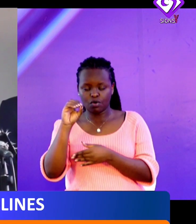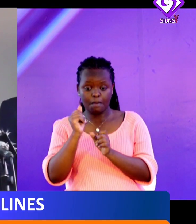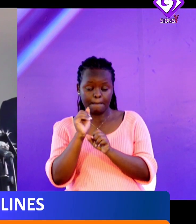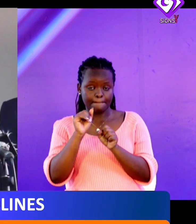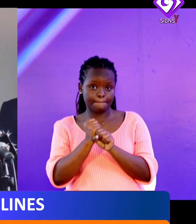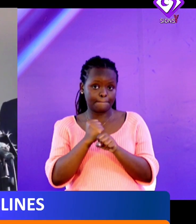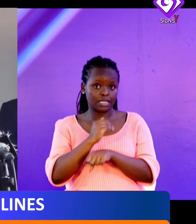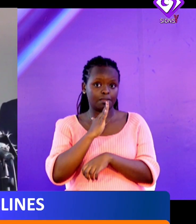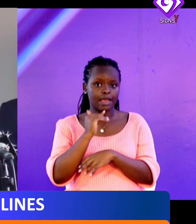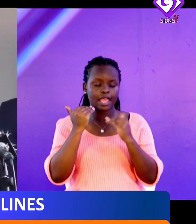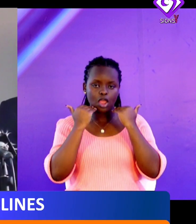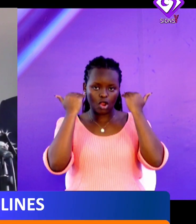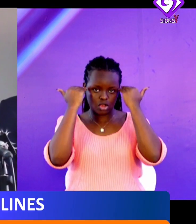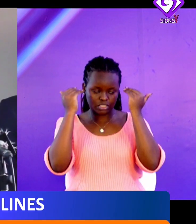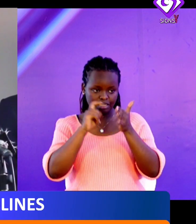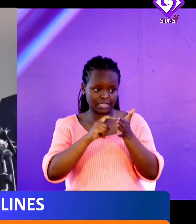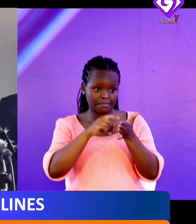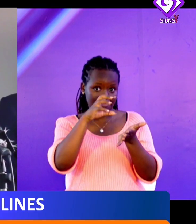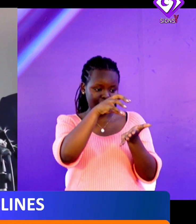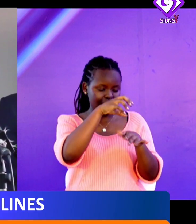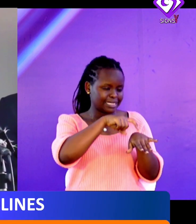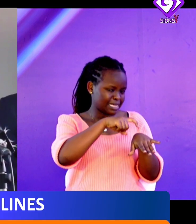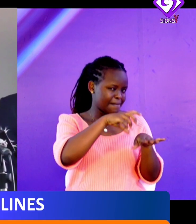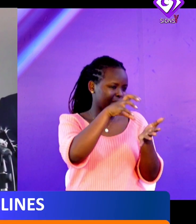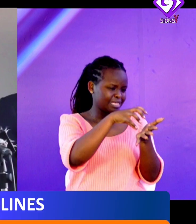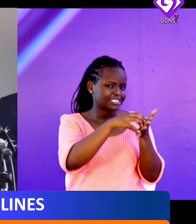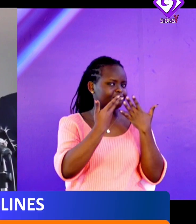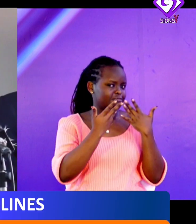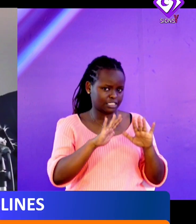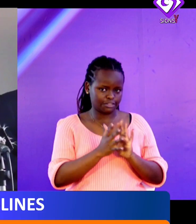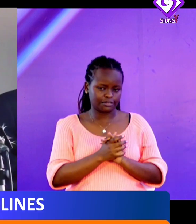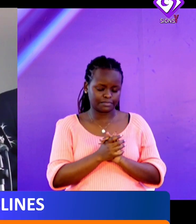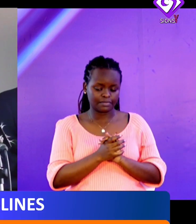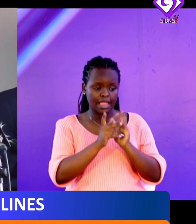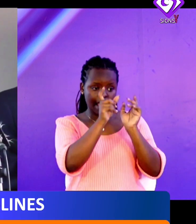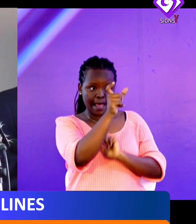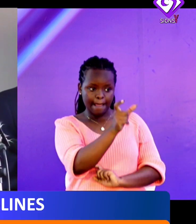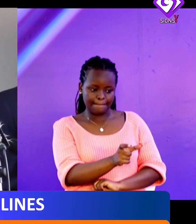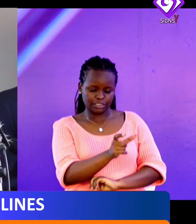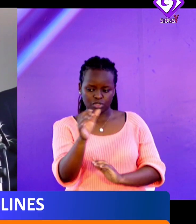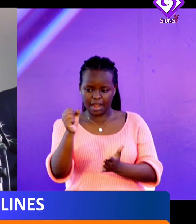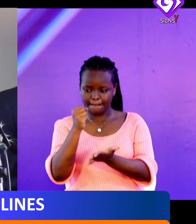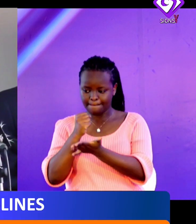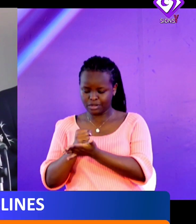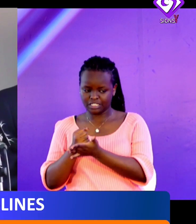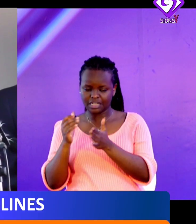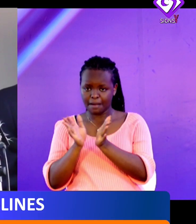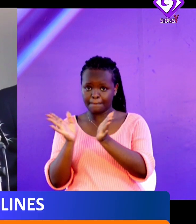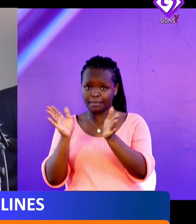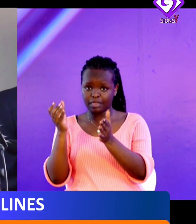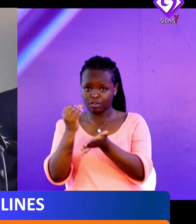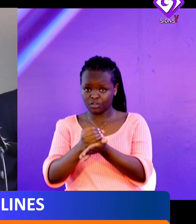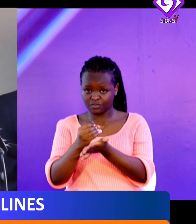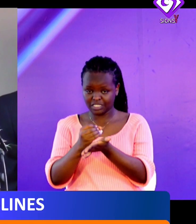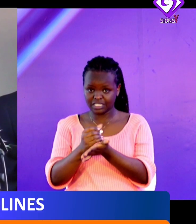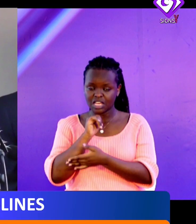the courts when that case goes on. And just to let you know that the fact that a person has been appointed into a public office does